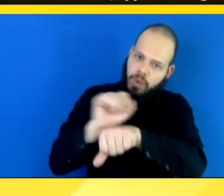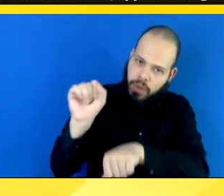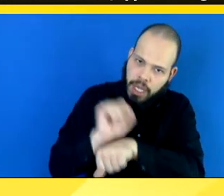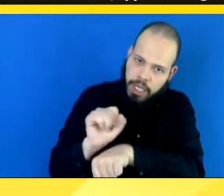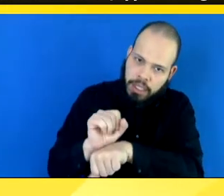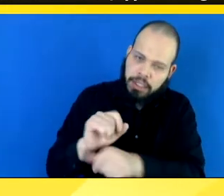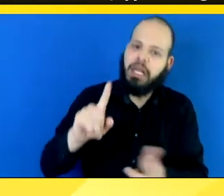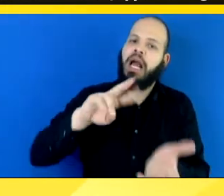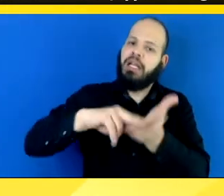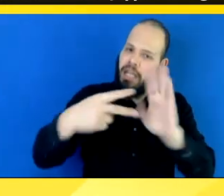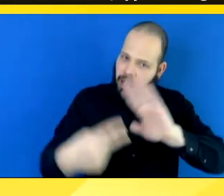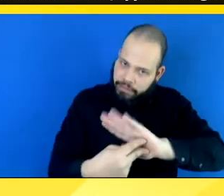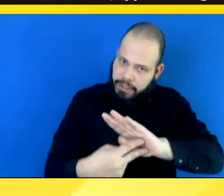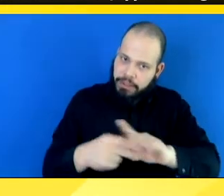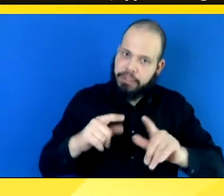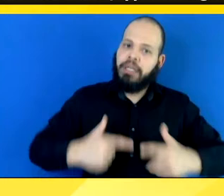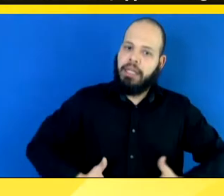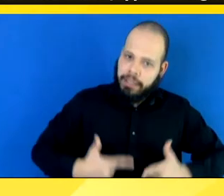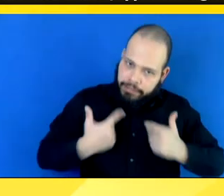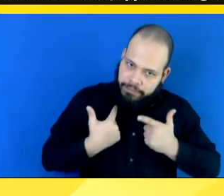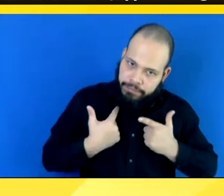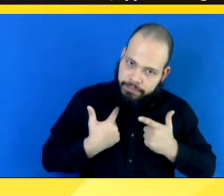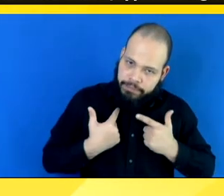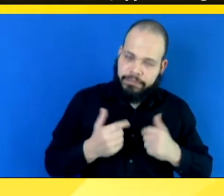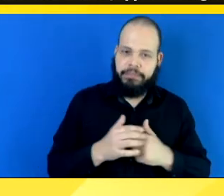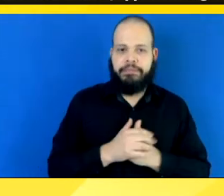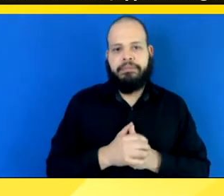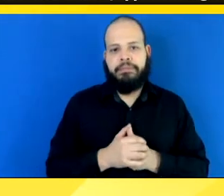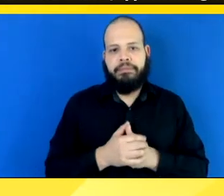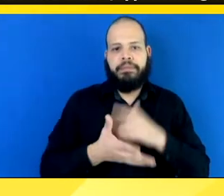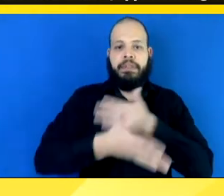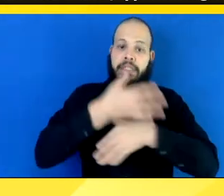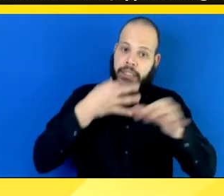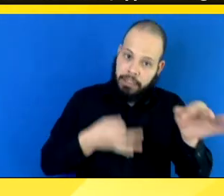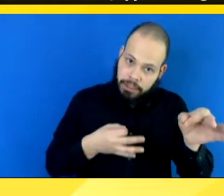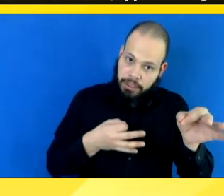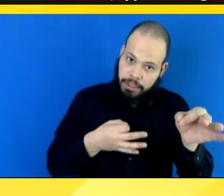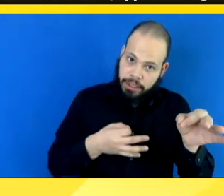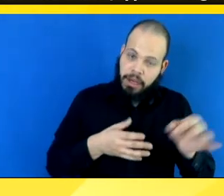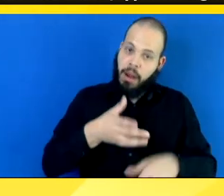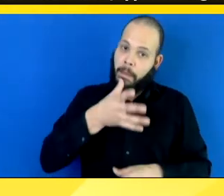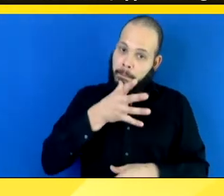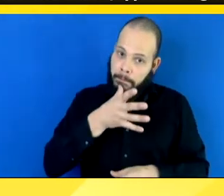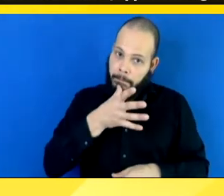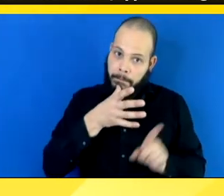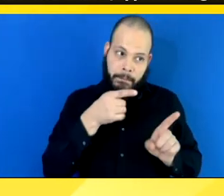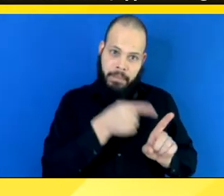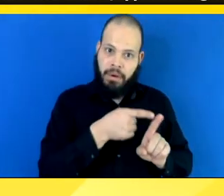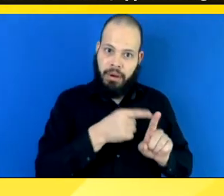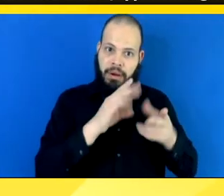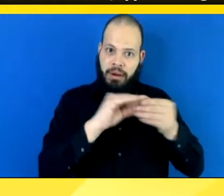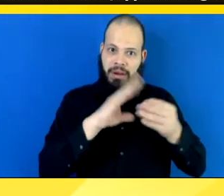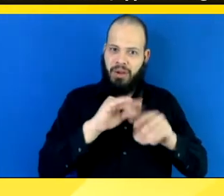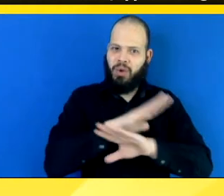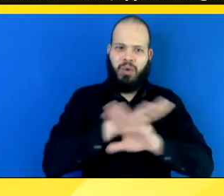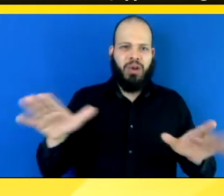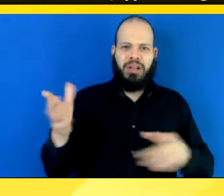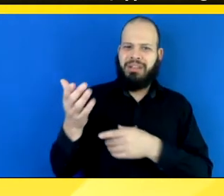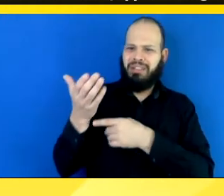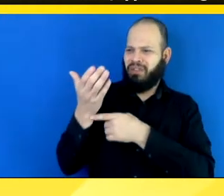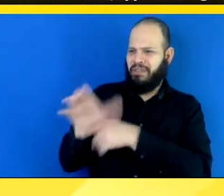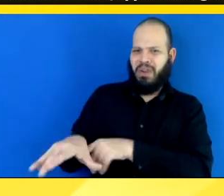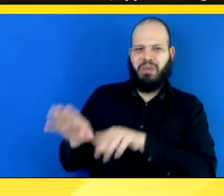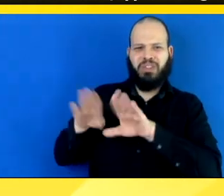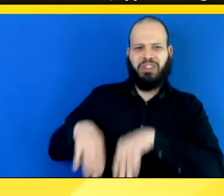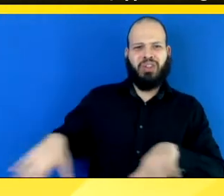children away from this God-cursed labor and put them out in the fresh air and sunshine, where they may develop into a nobler race of men and women and build up